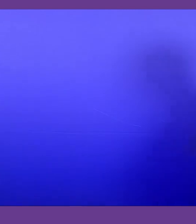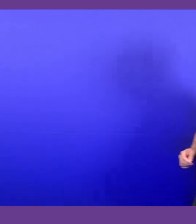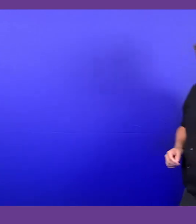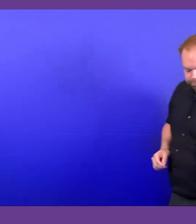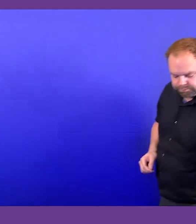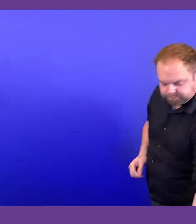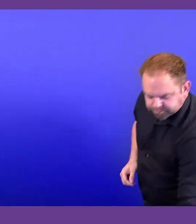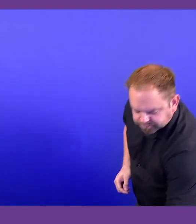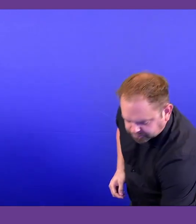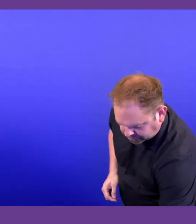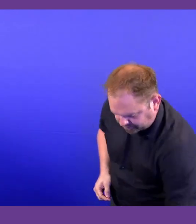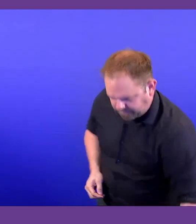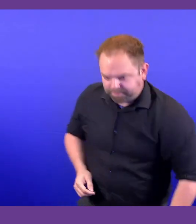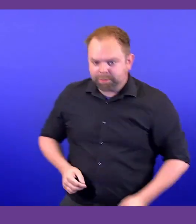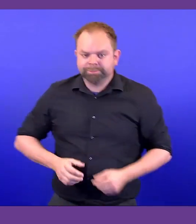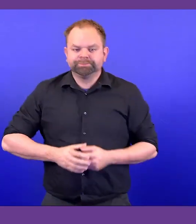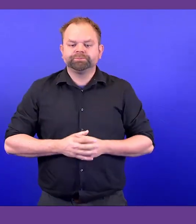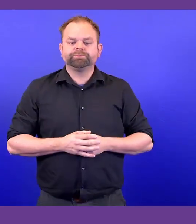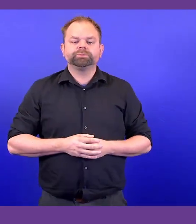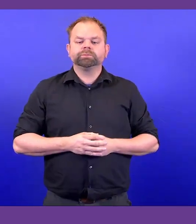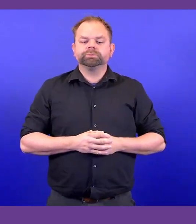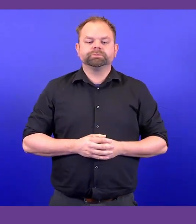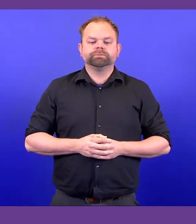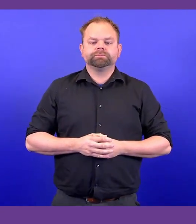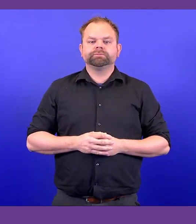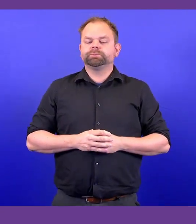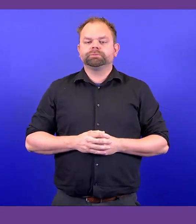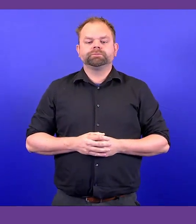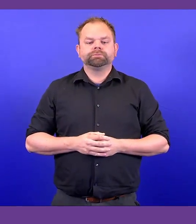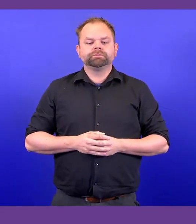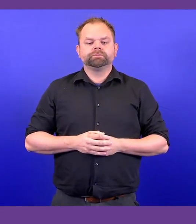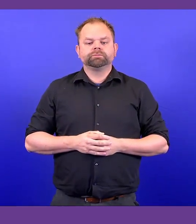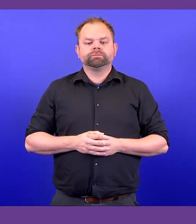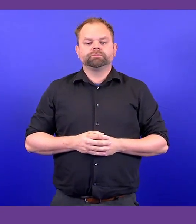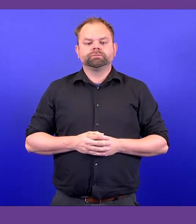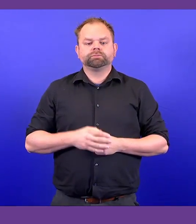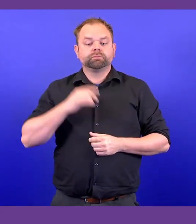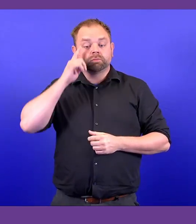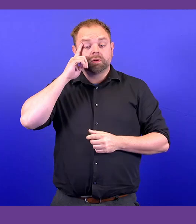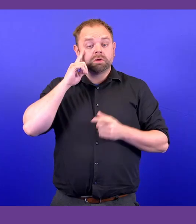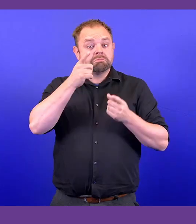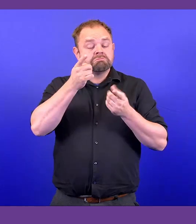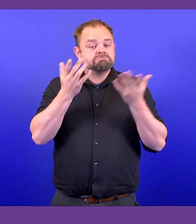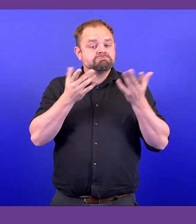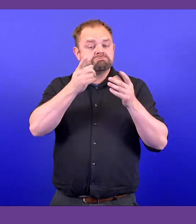using public transport and just quickly looked up to go where and at what time?